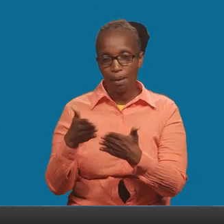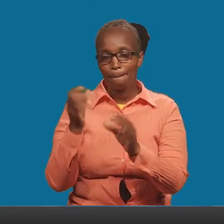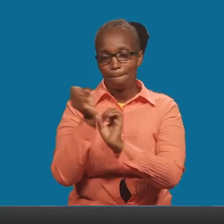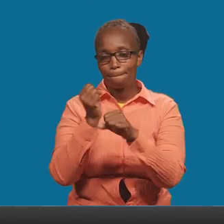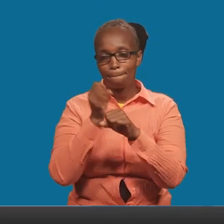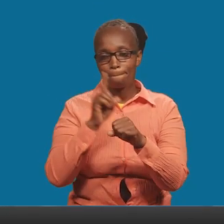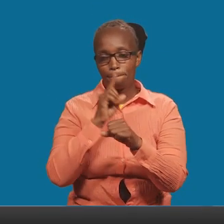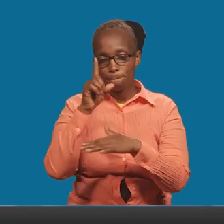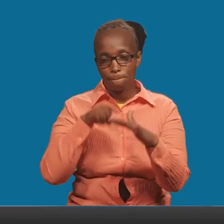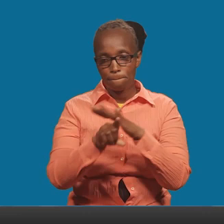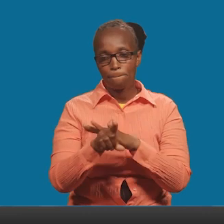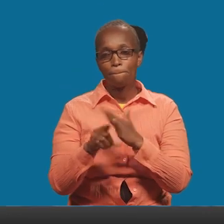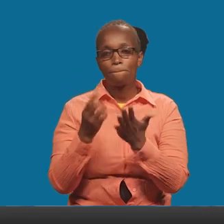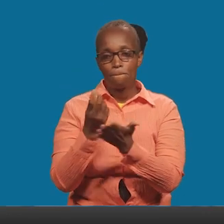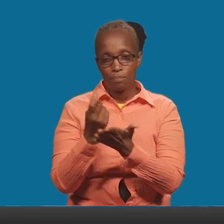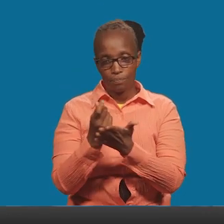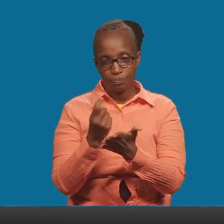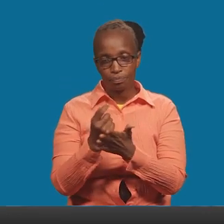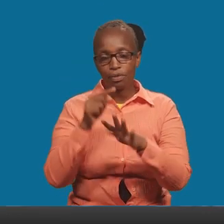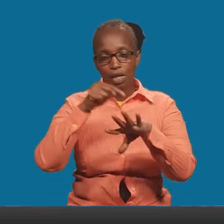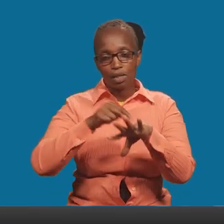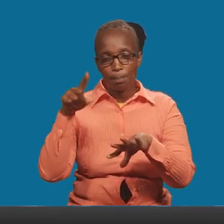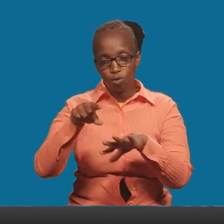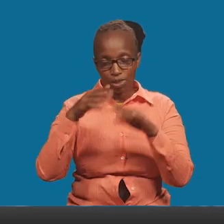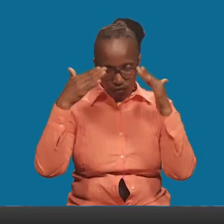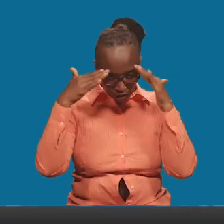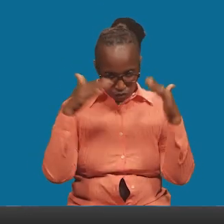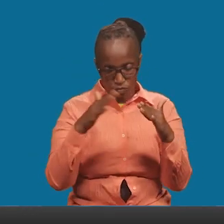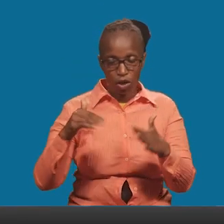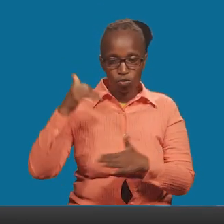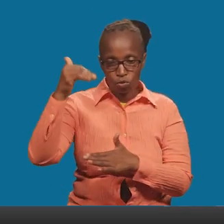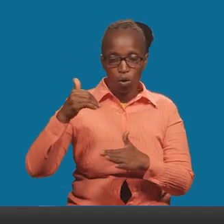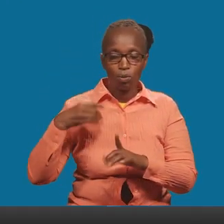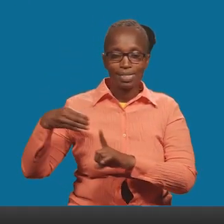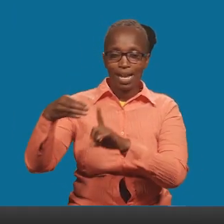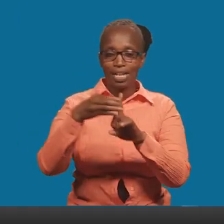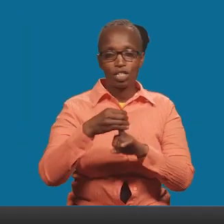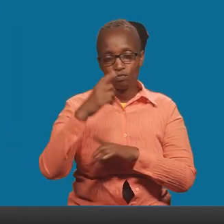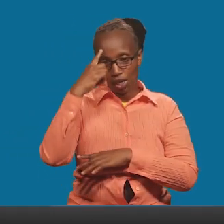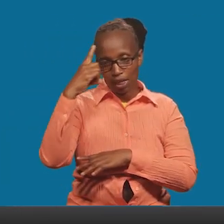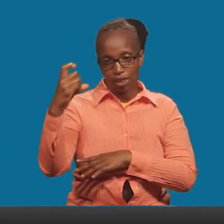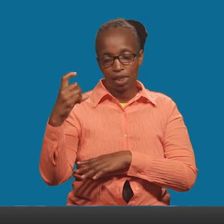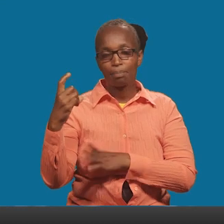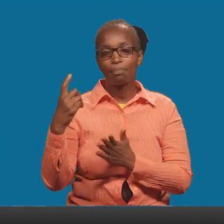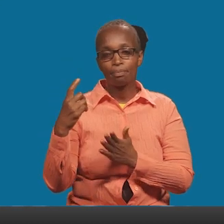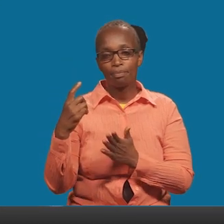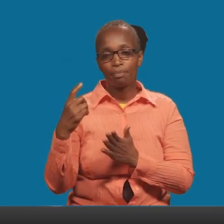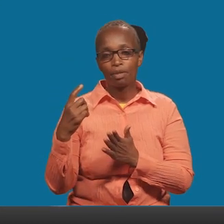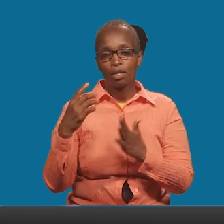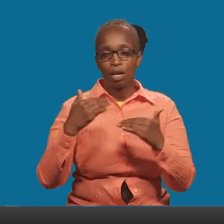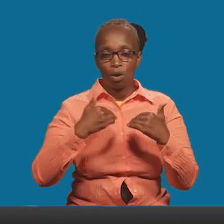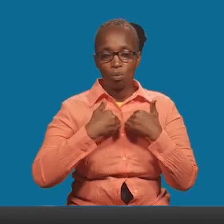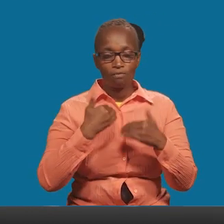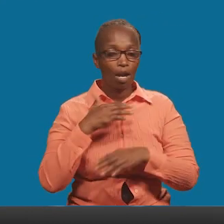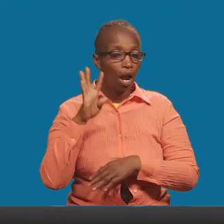access finances to start your business. Once you're bold and focused, you will always achieve your dreams. That's number one. Here